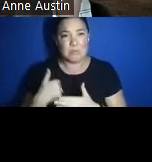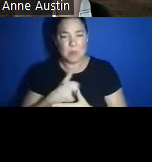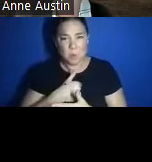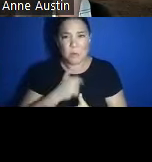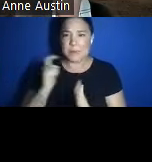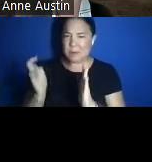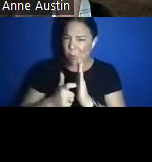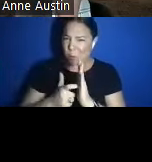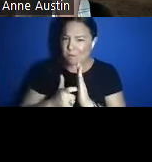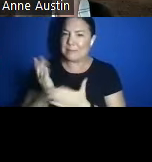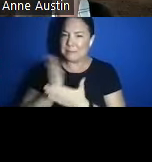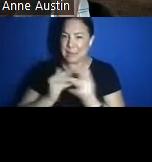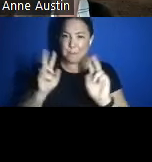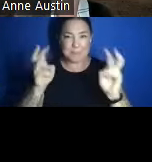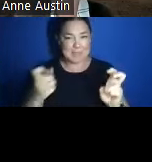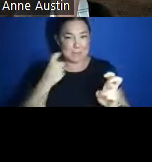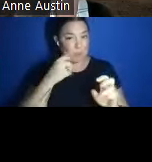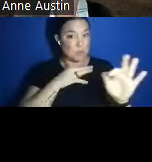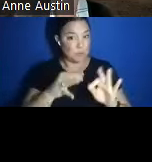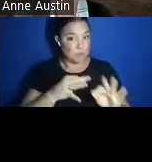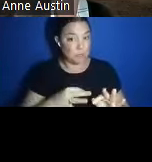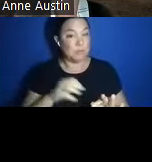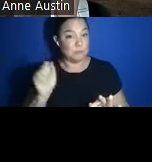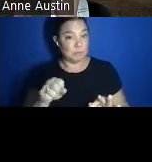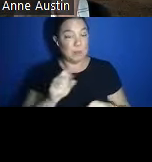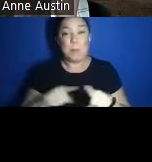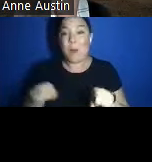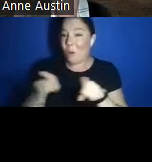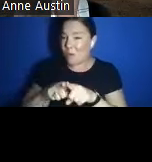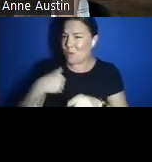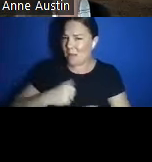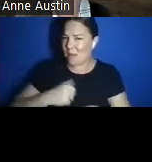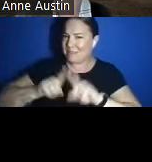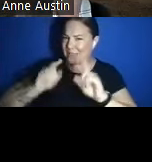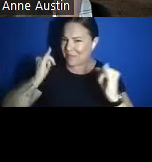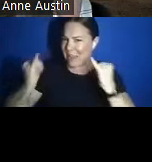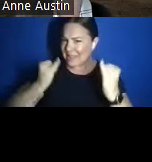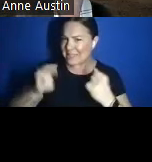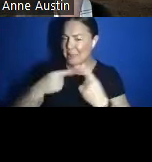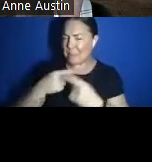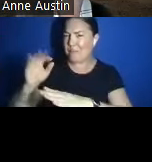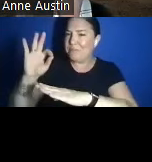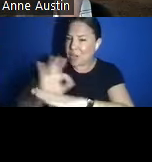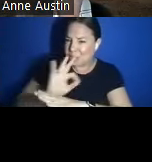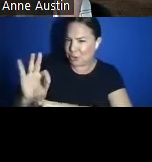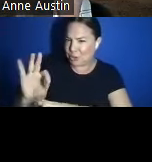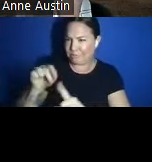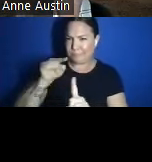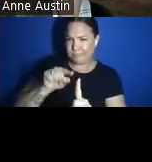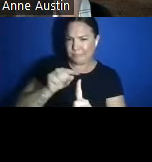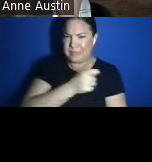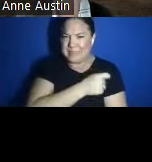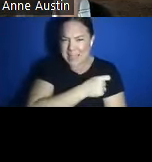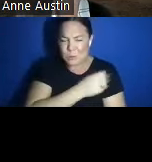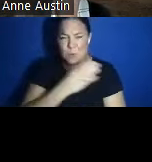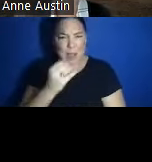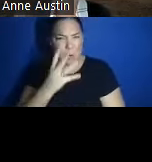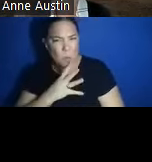themes that we've just seen, but they actually have many ideas about the functions of these tattoos and tattooed women